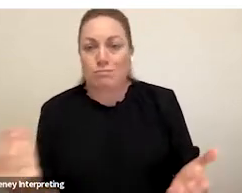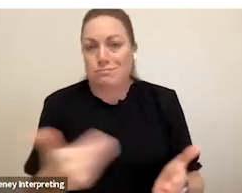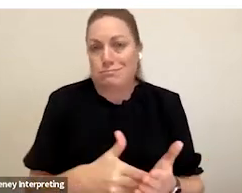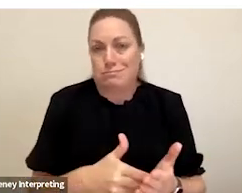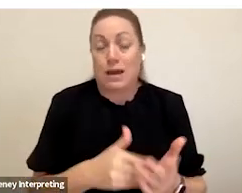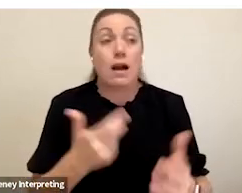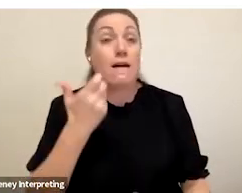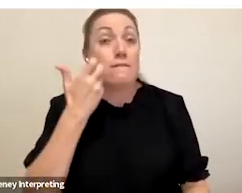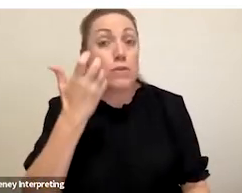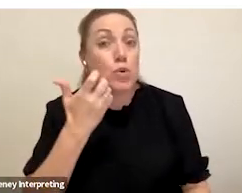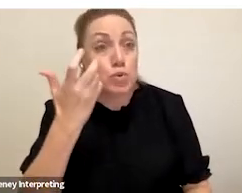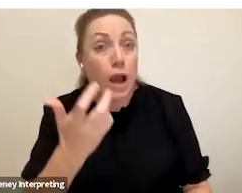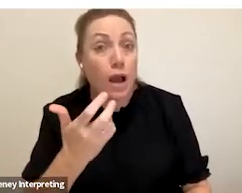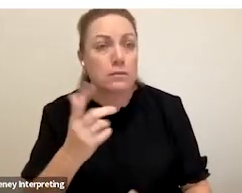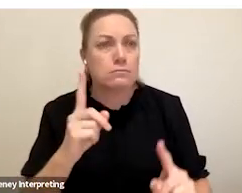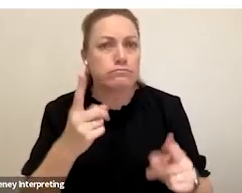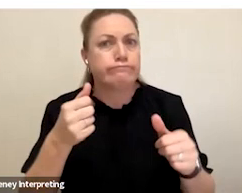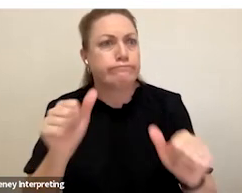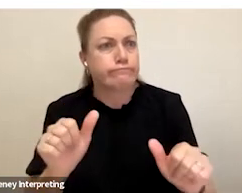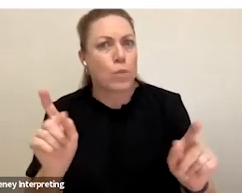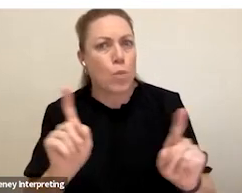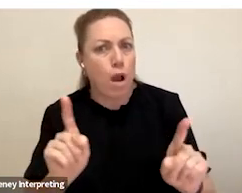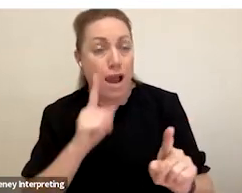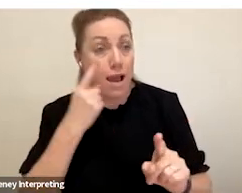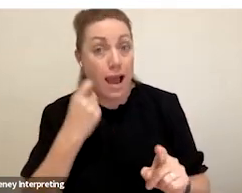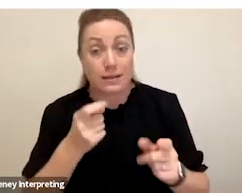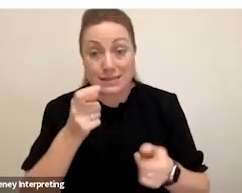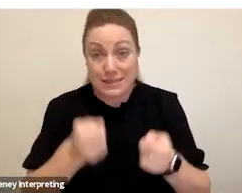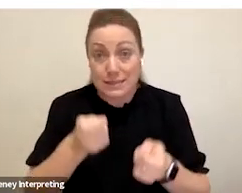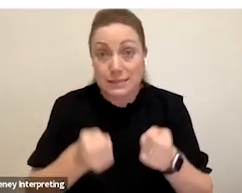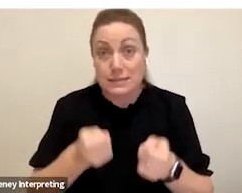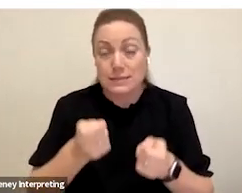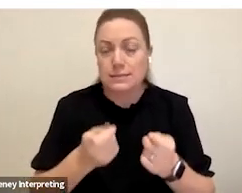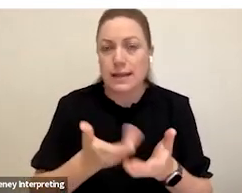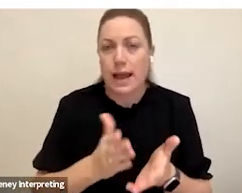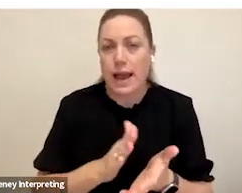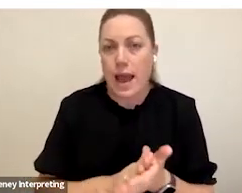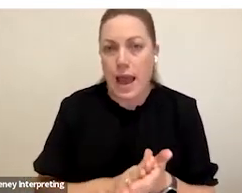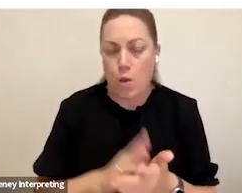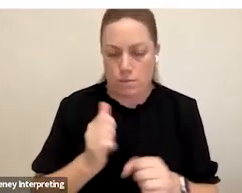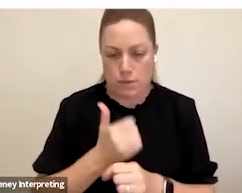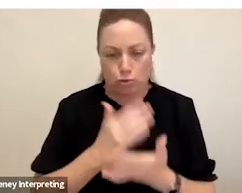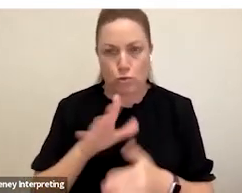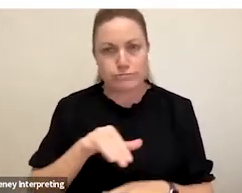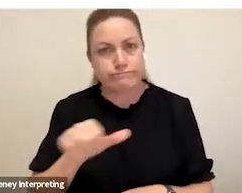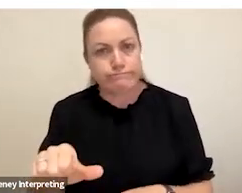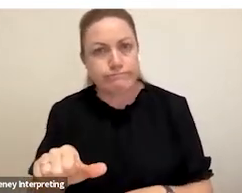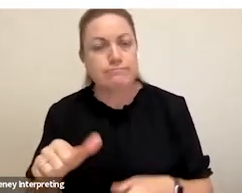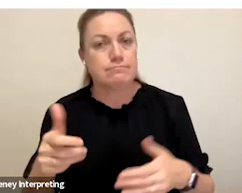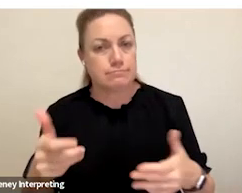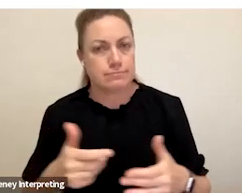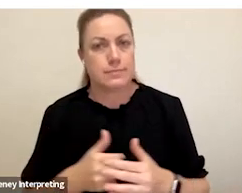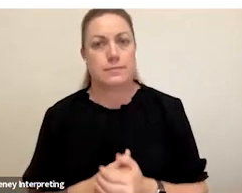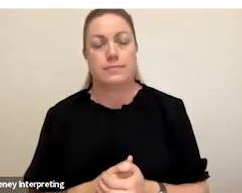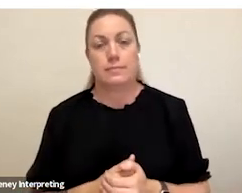the future, and how can we test them to adapt it for the most efficiency and effectiveness from the role and